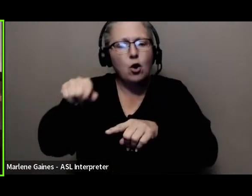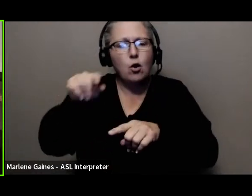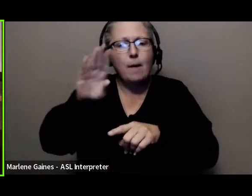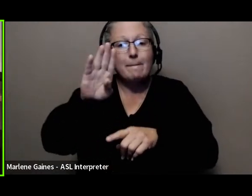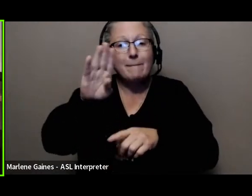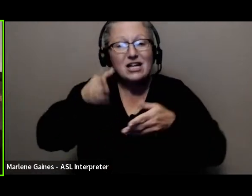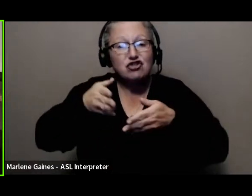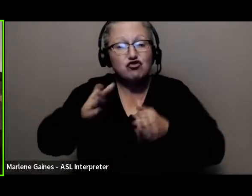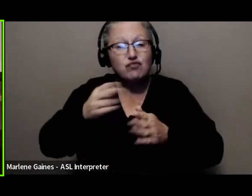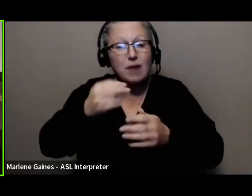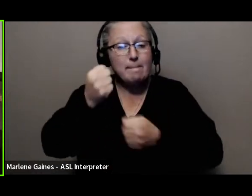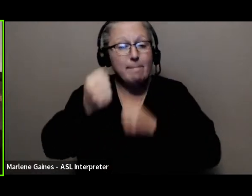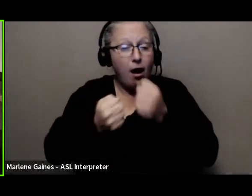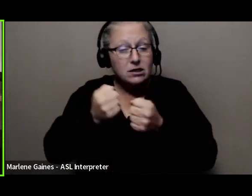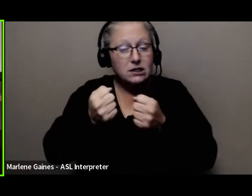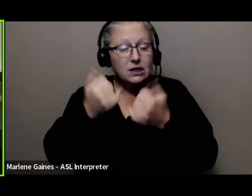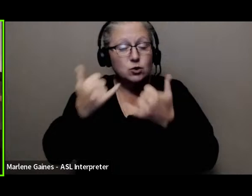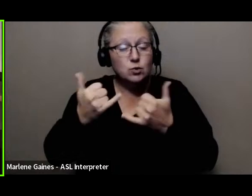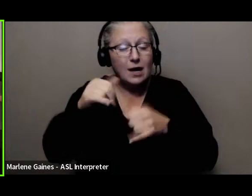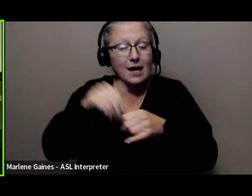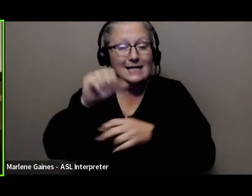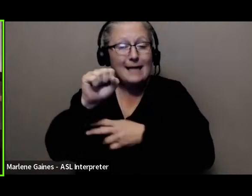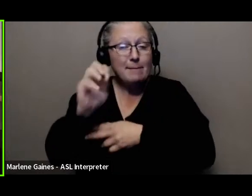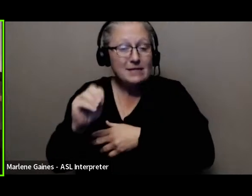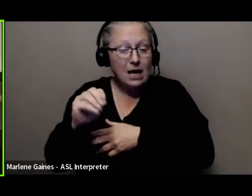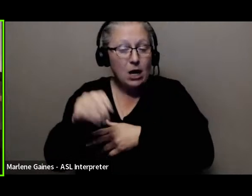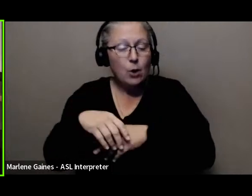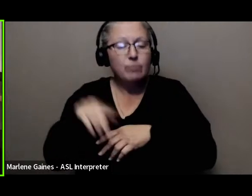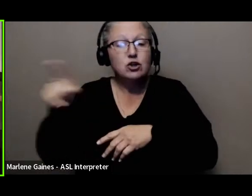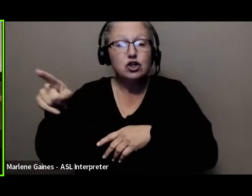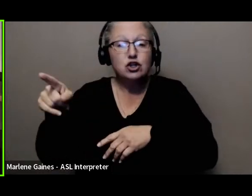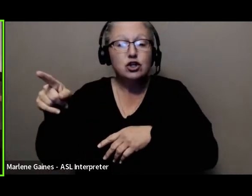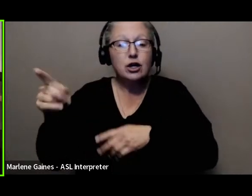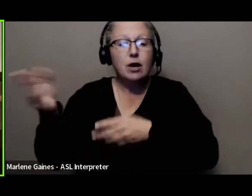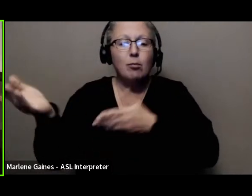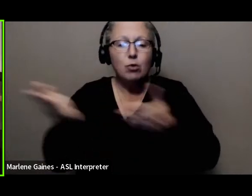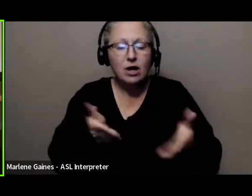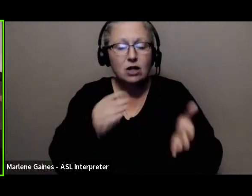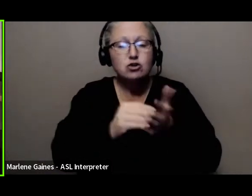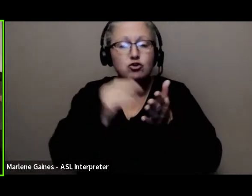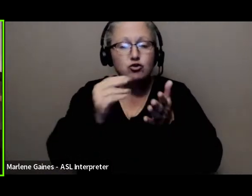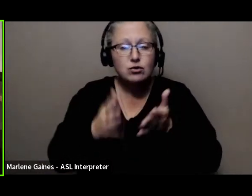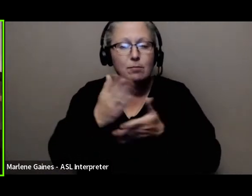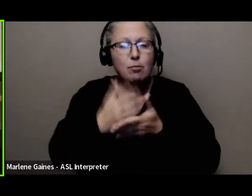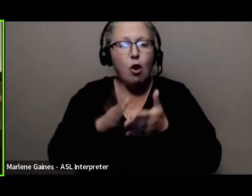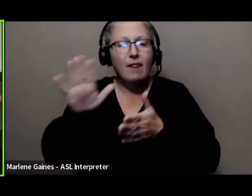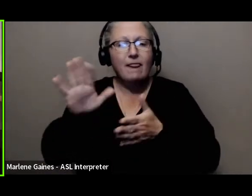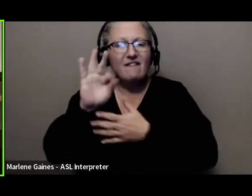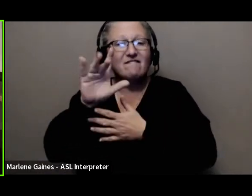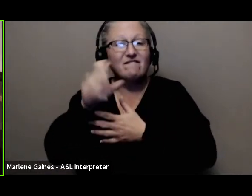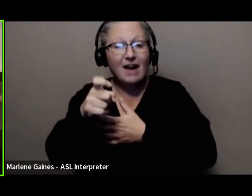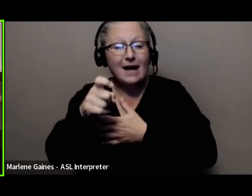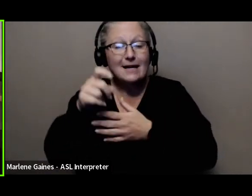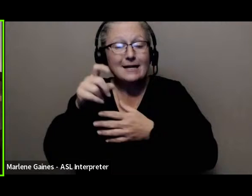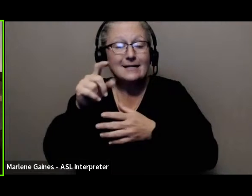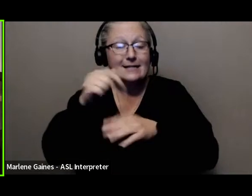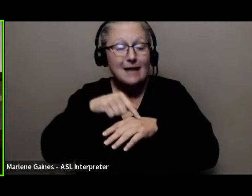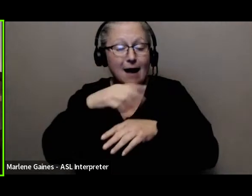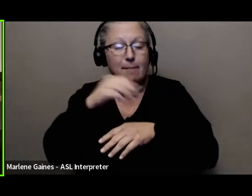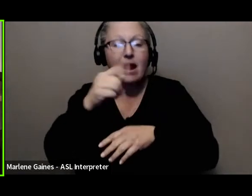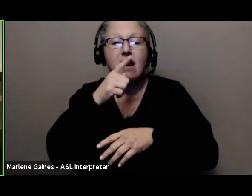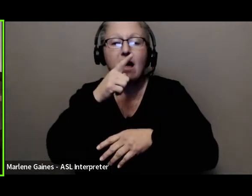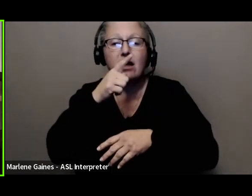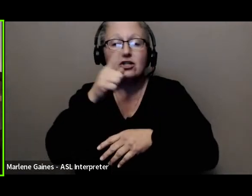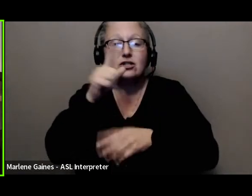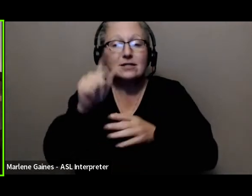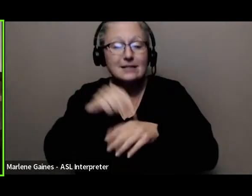Street Boxing today in San Mateo. She brings students as part of their flex period and lunch period every Thursday